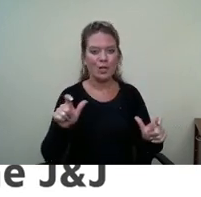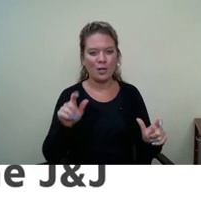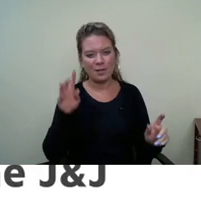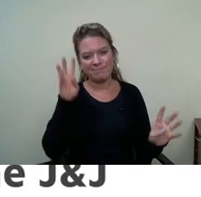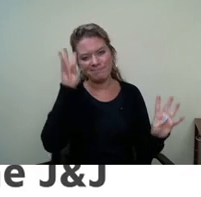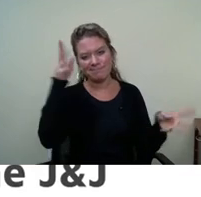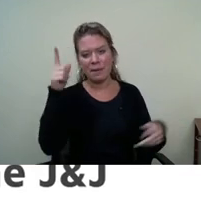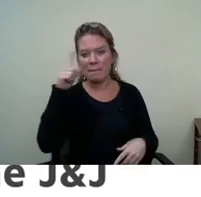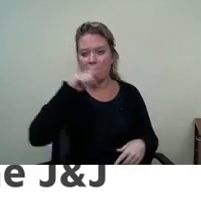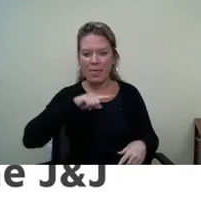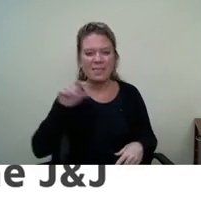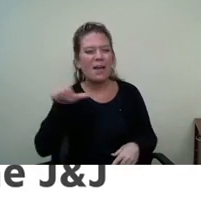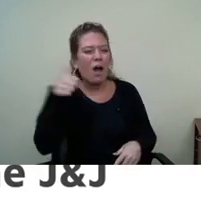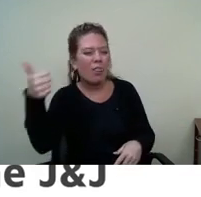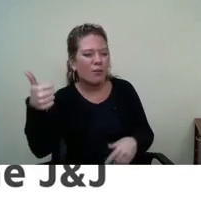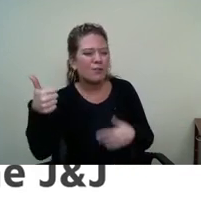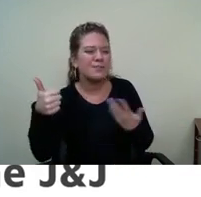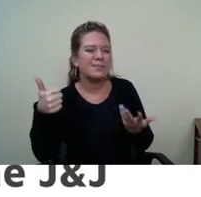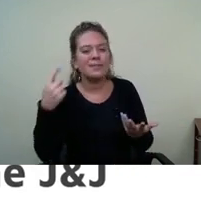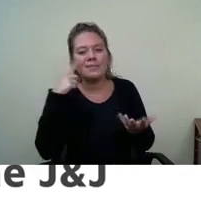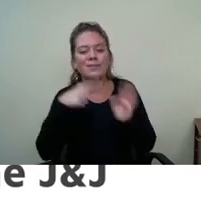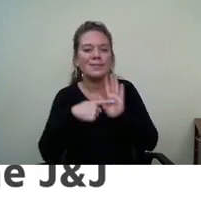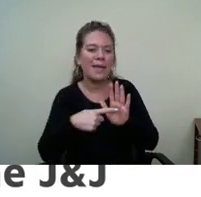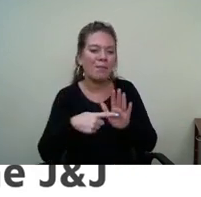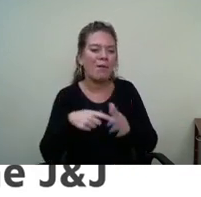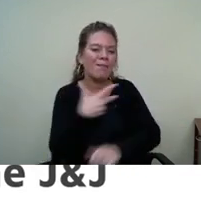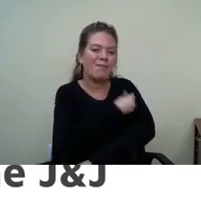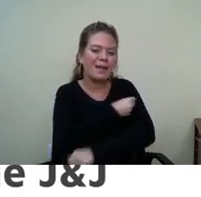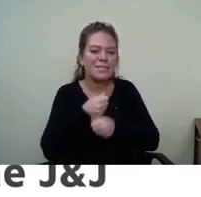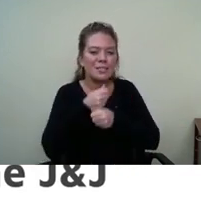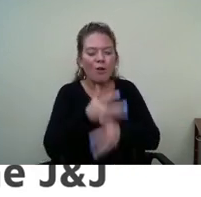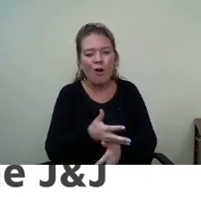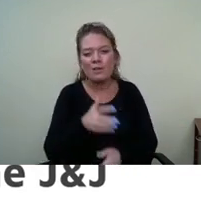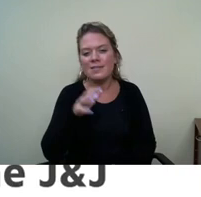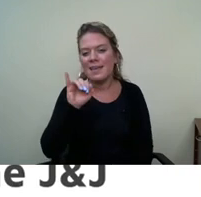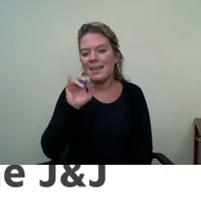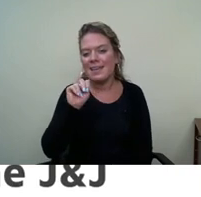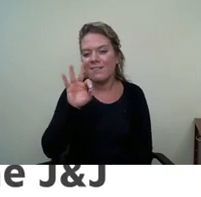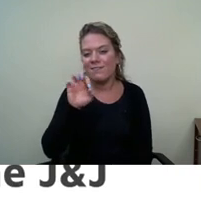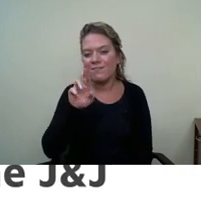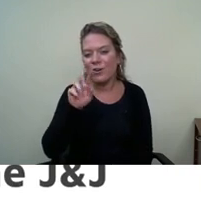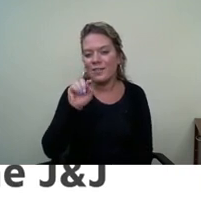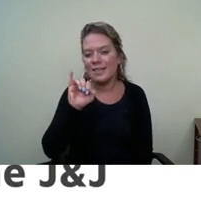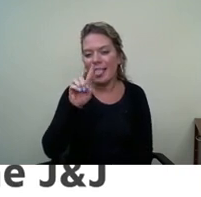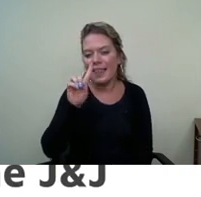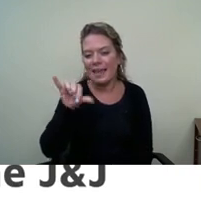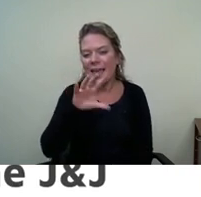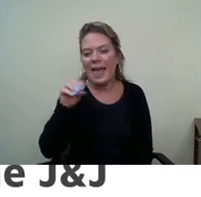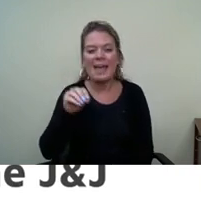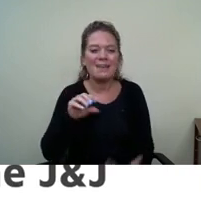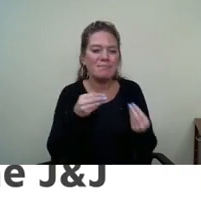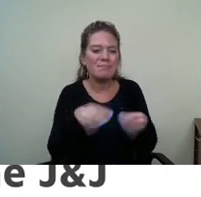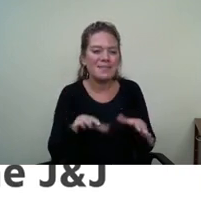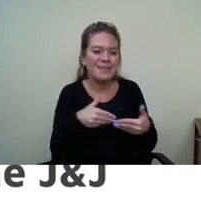like vaccines cause infertility and miscarriage. There is no concrete evidence that supports that claim.